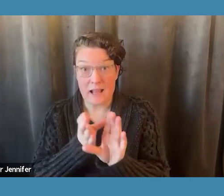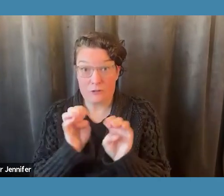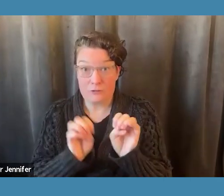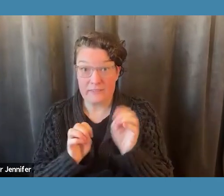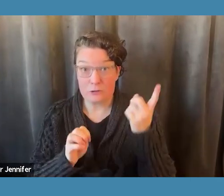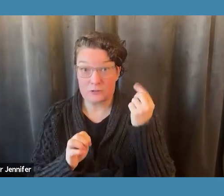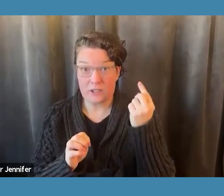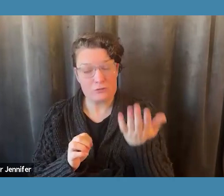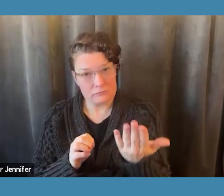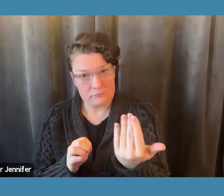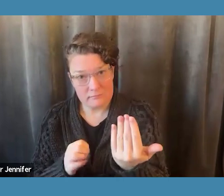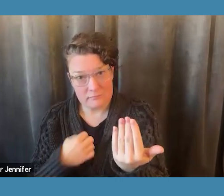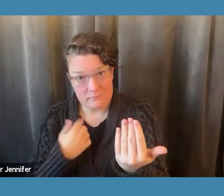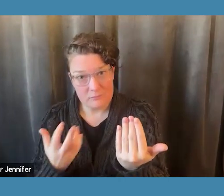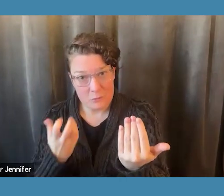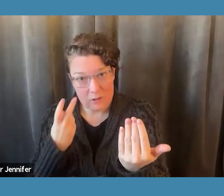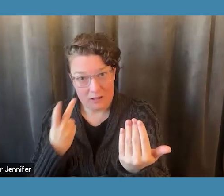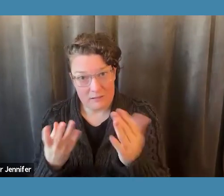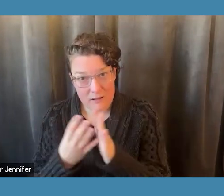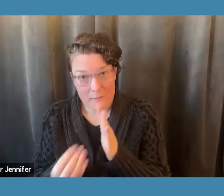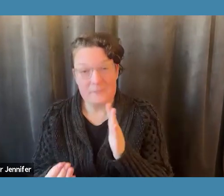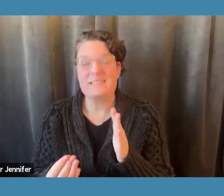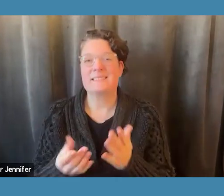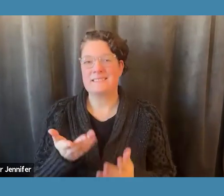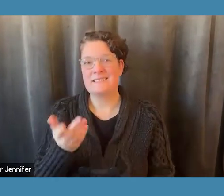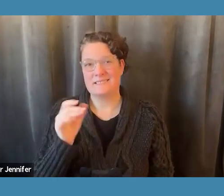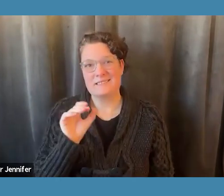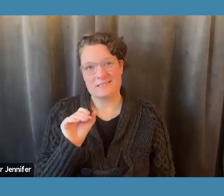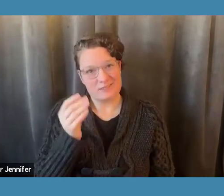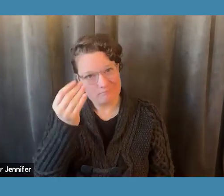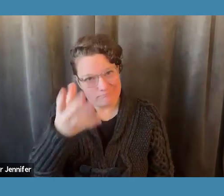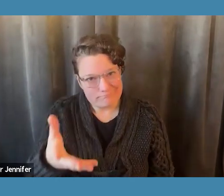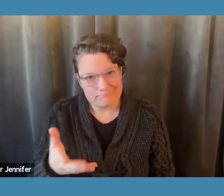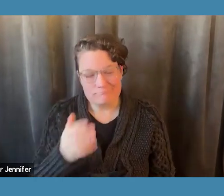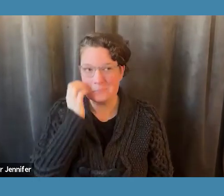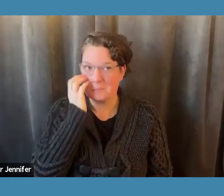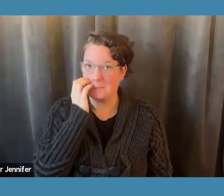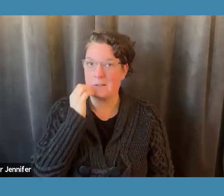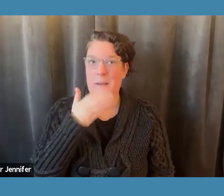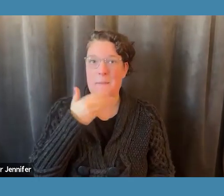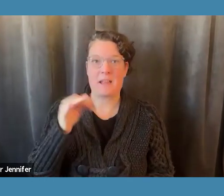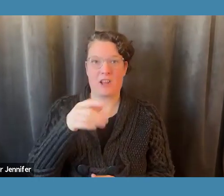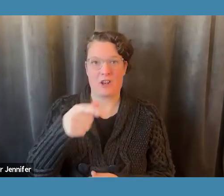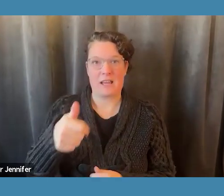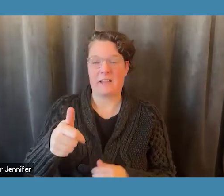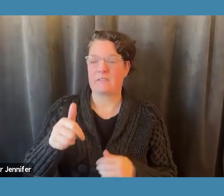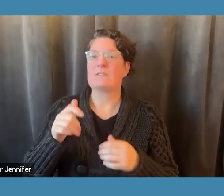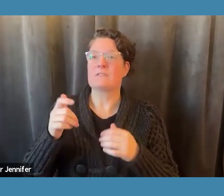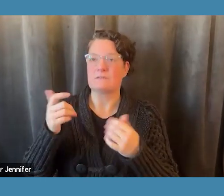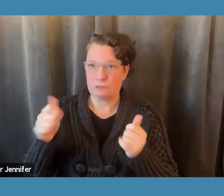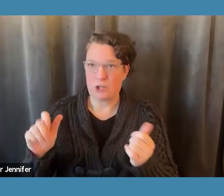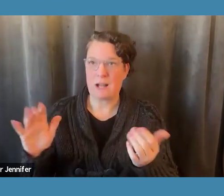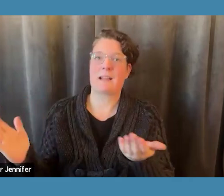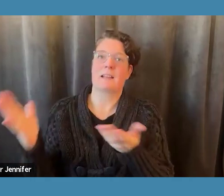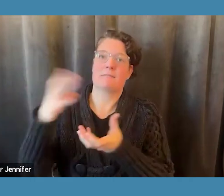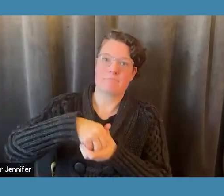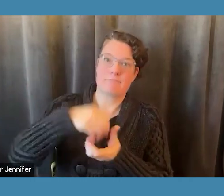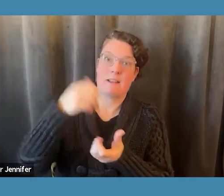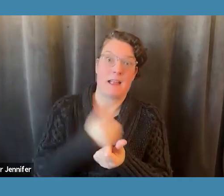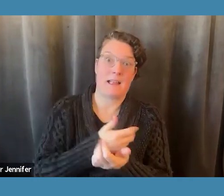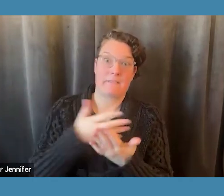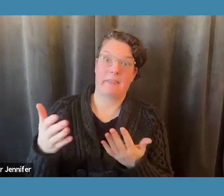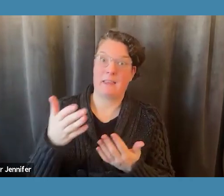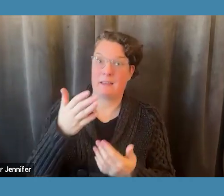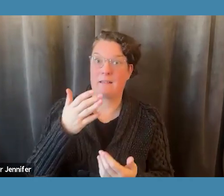that, they're going to come back and ask you for it. So it's best, to go ahead and try to submit all of that up front